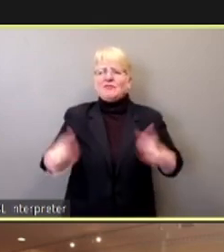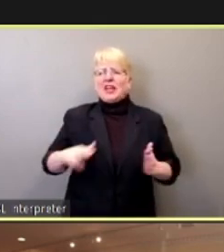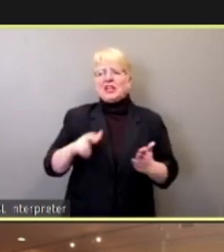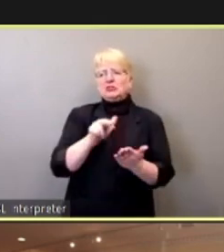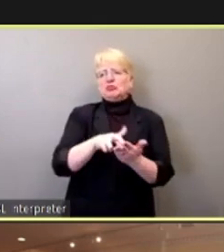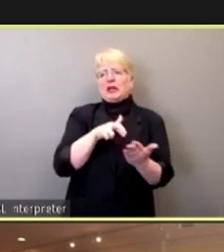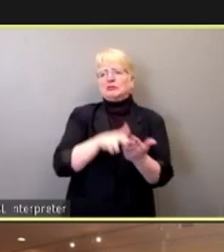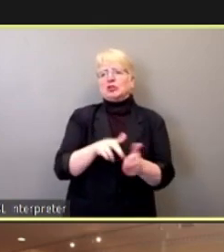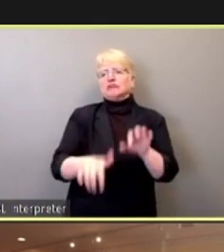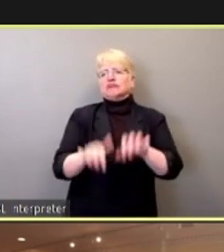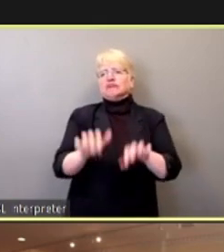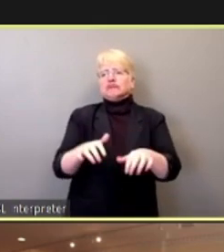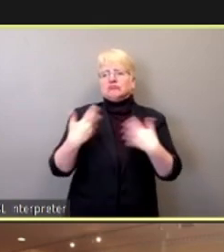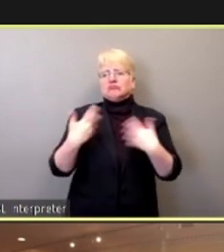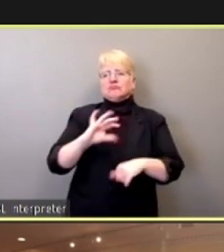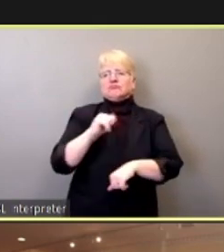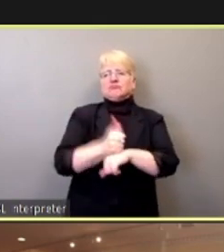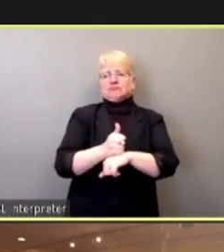please.